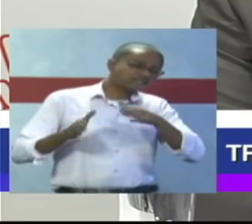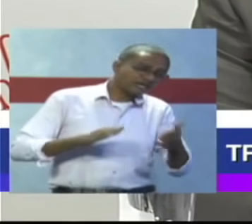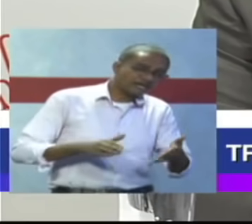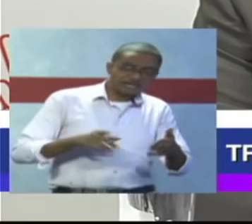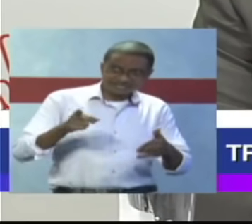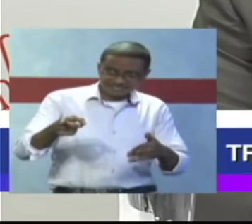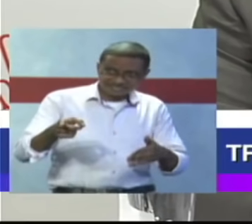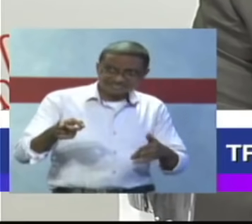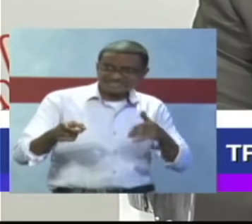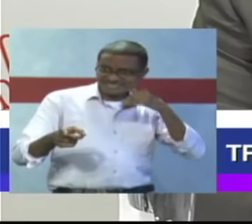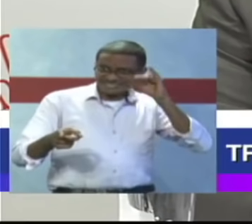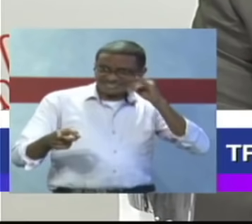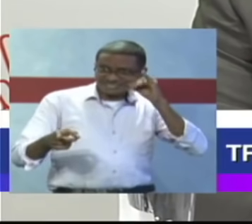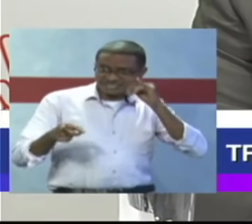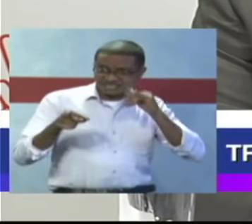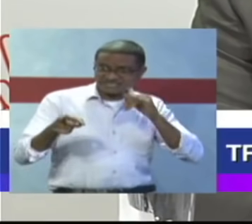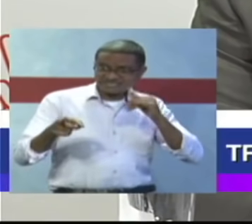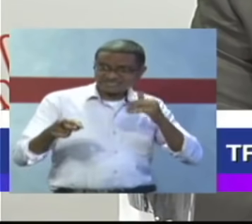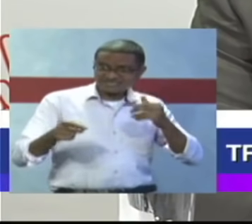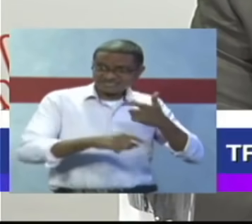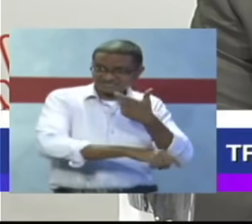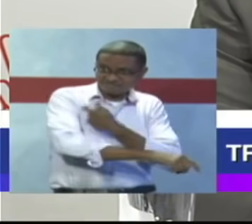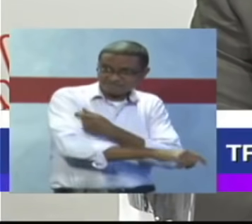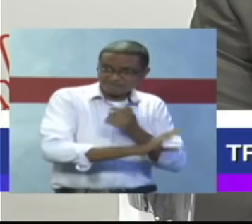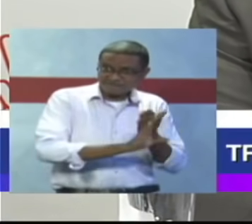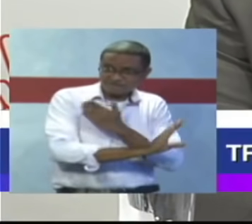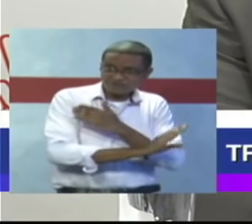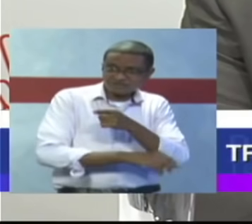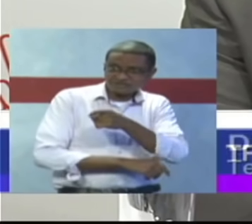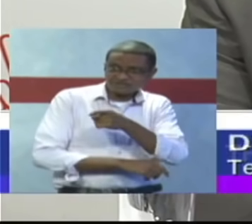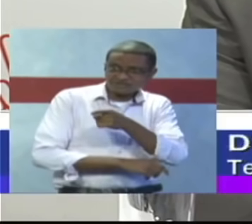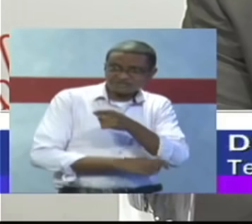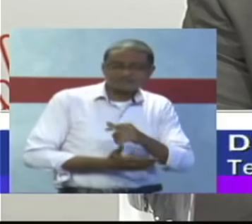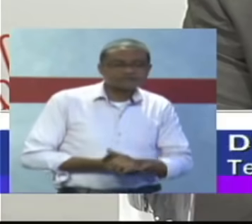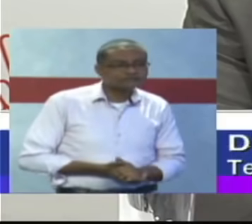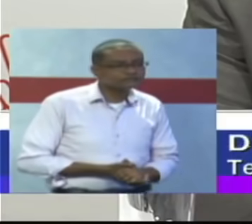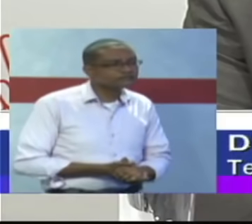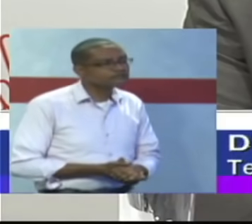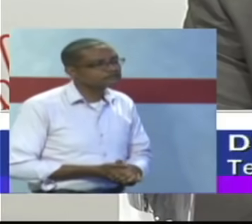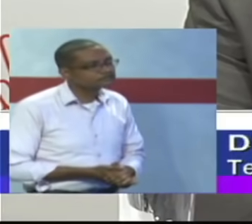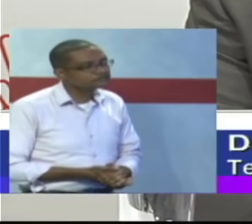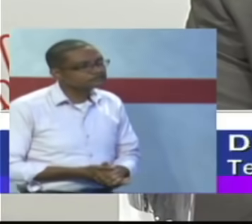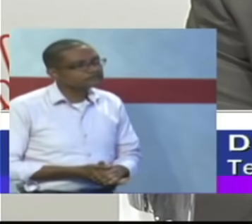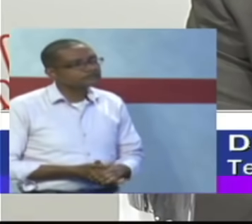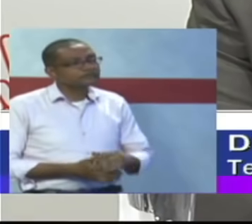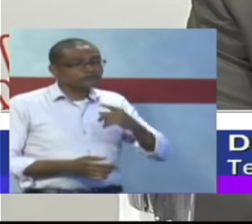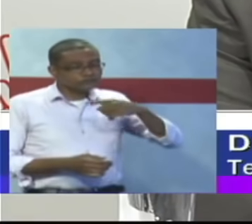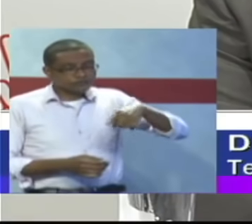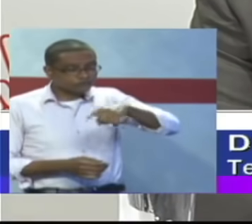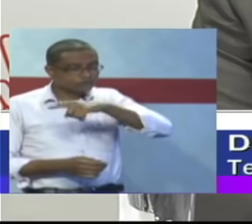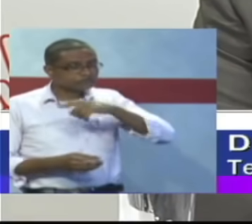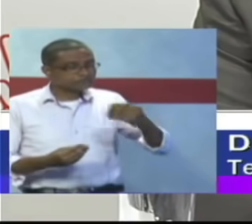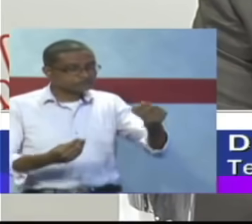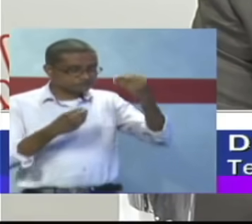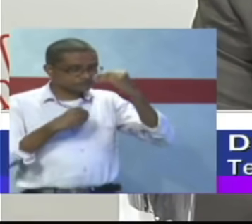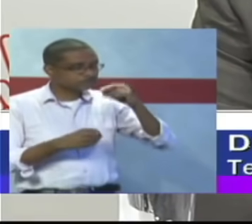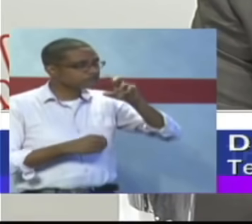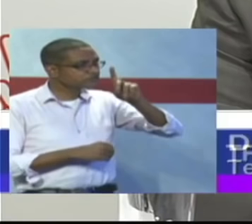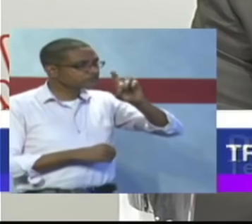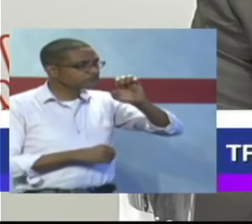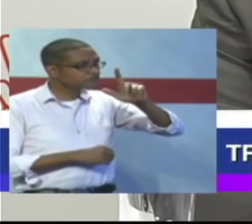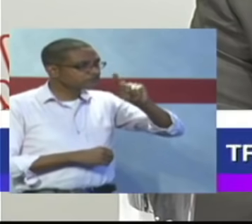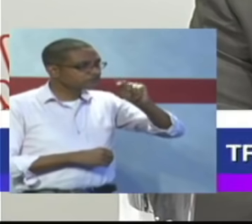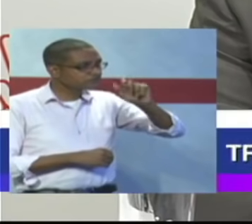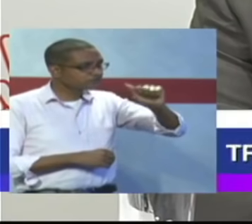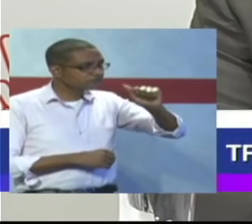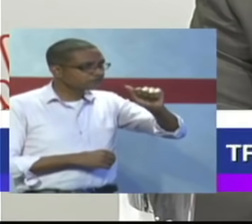Okay, thanks for the questions. With respect to the deaths from confirmed Delta variant cases, we have so